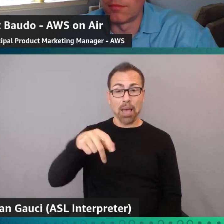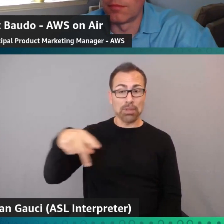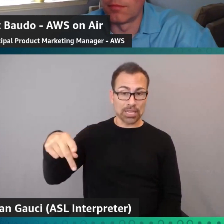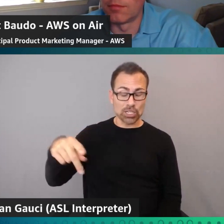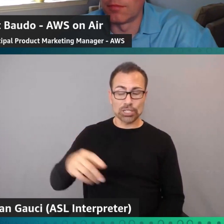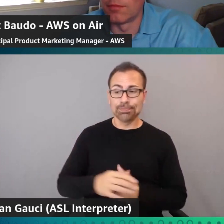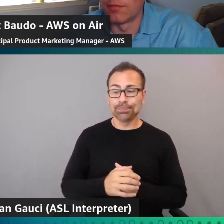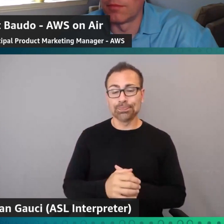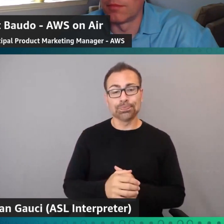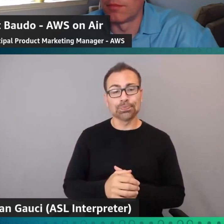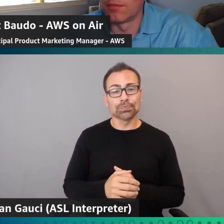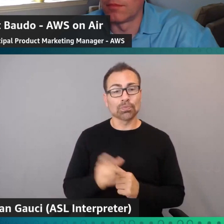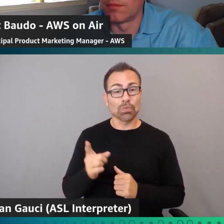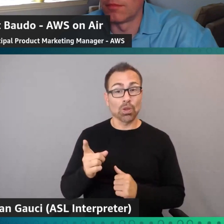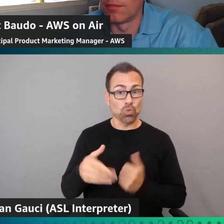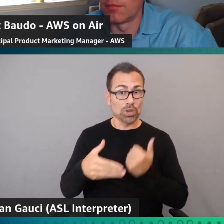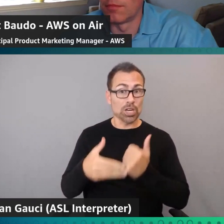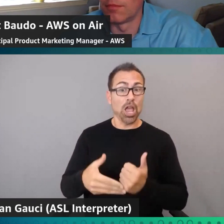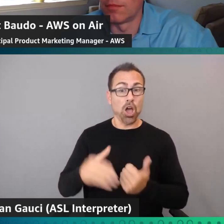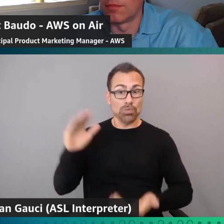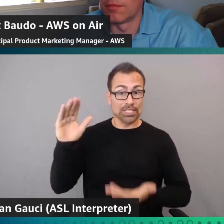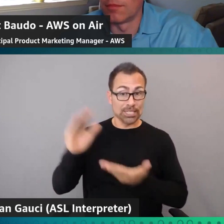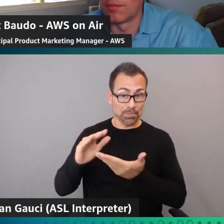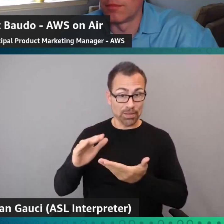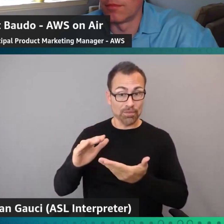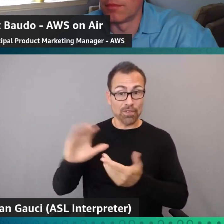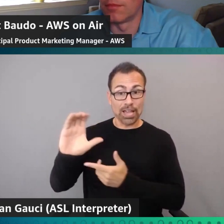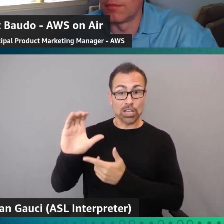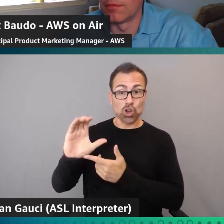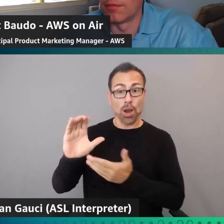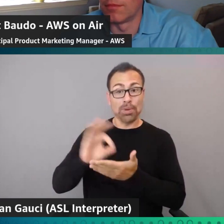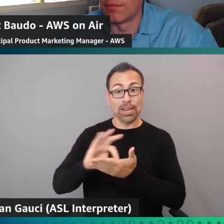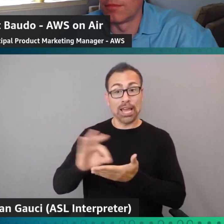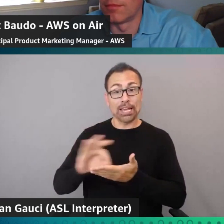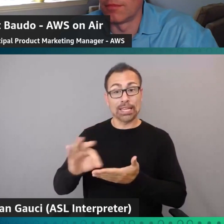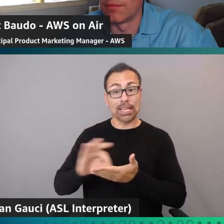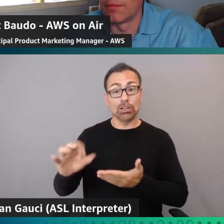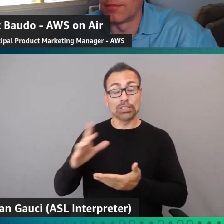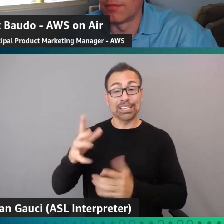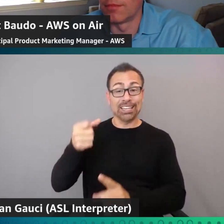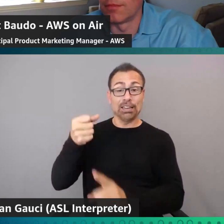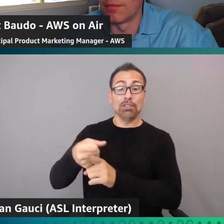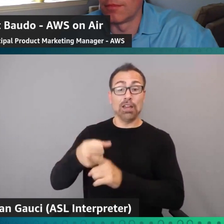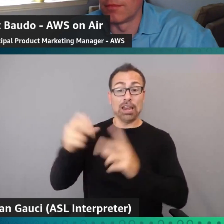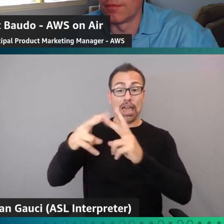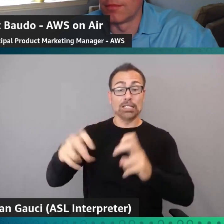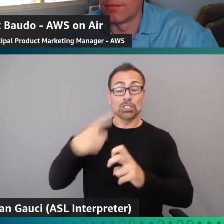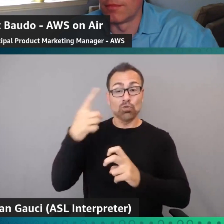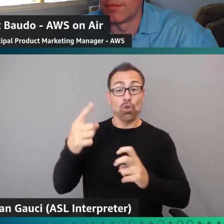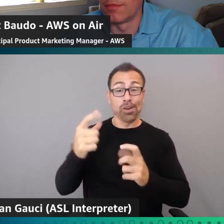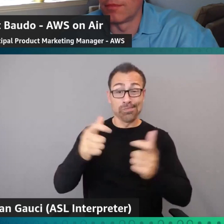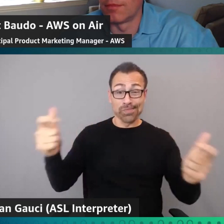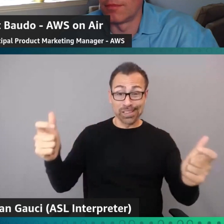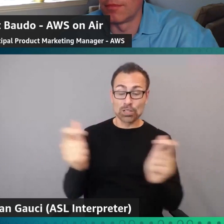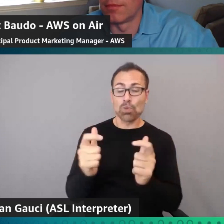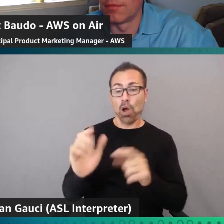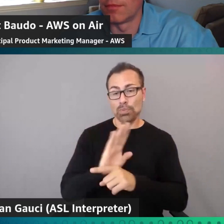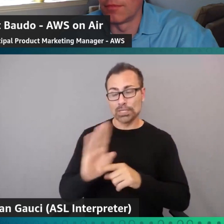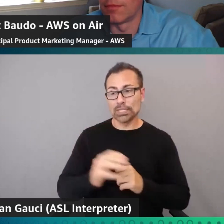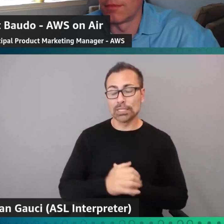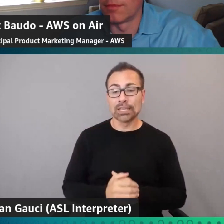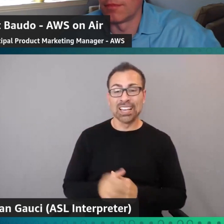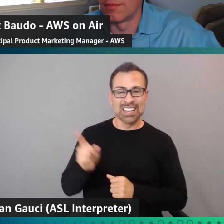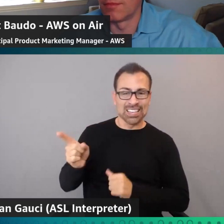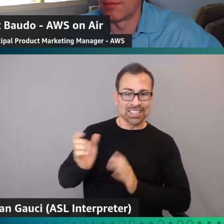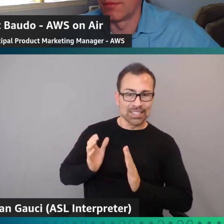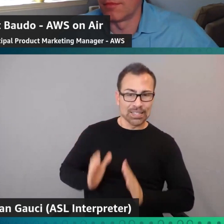is which helps simplify carbon accounting and footprint analysis for large and small enterprises. So this customer